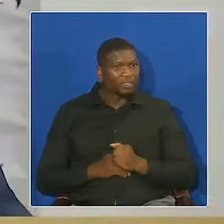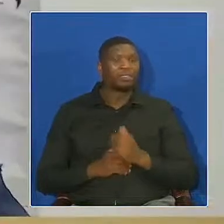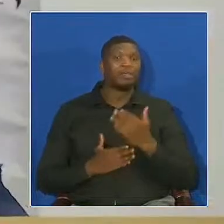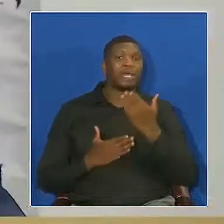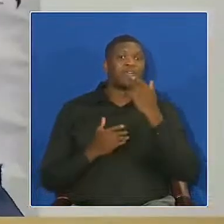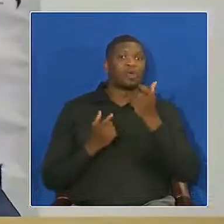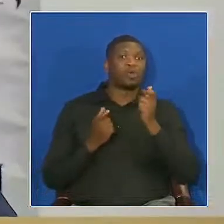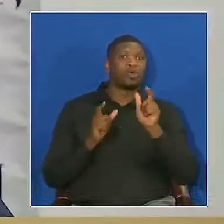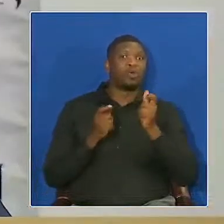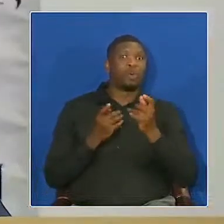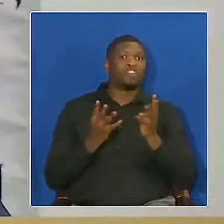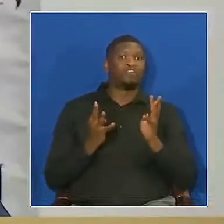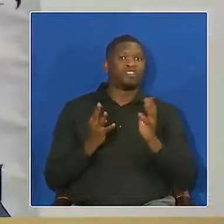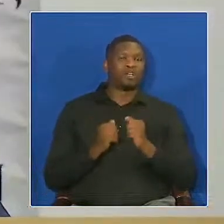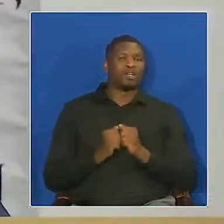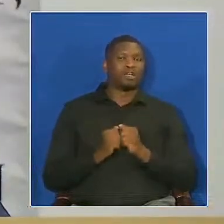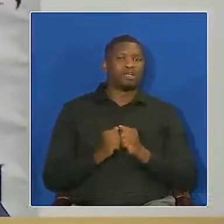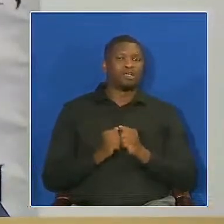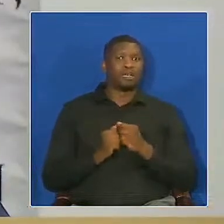Thank you, Commissioner. The